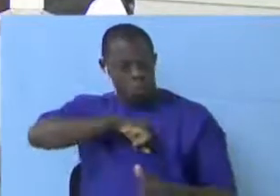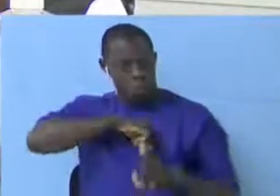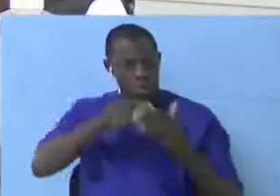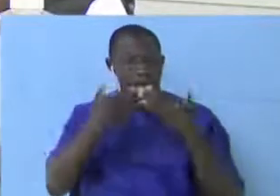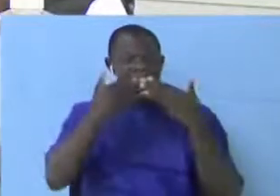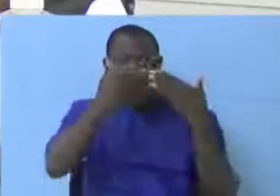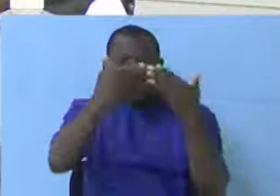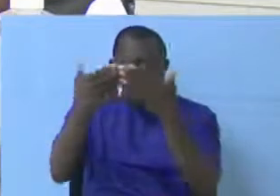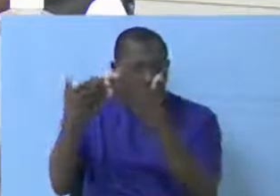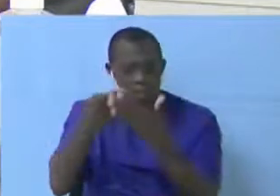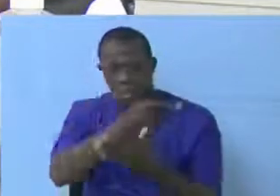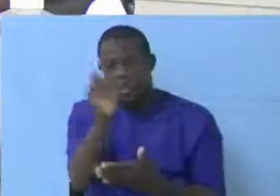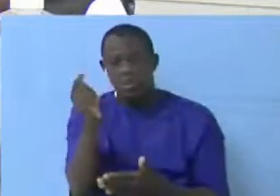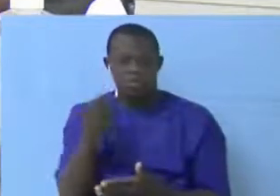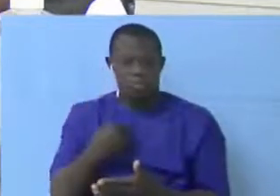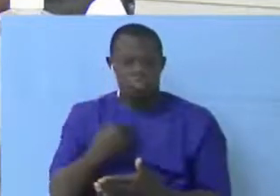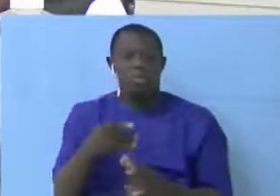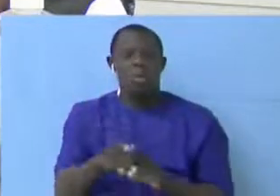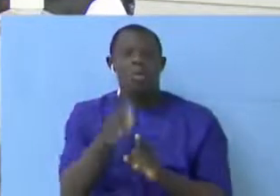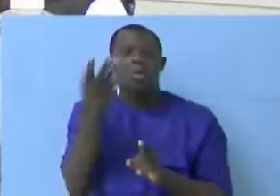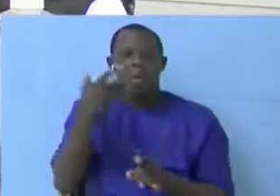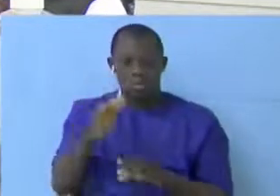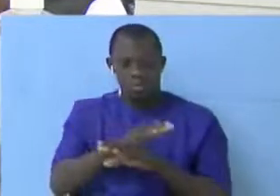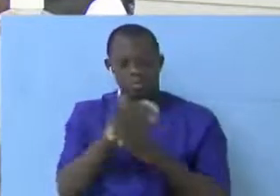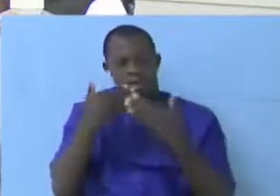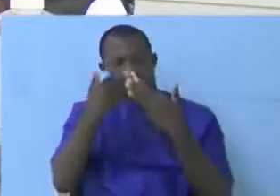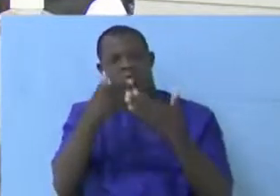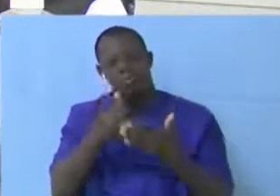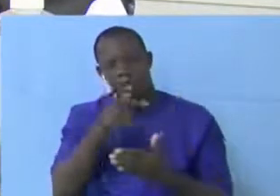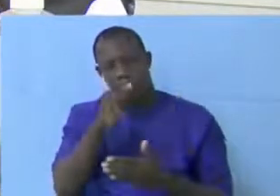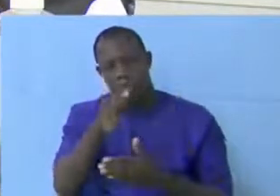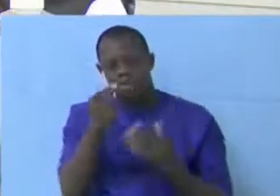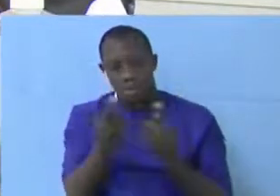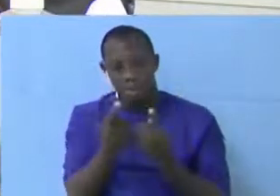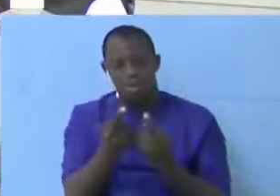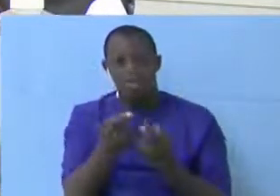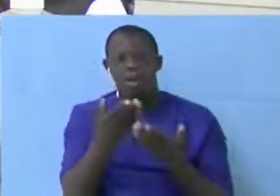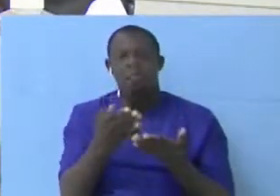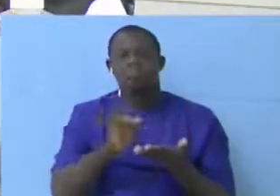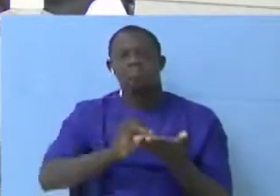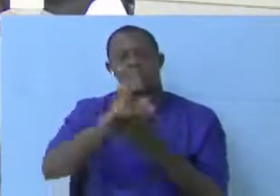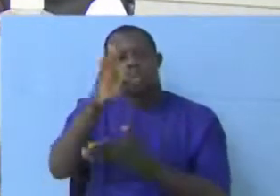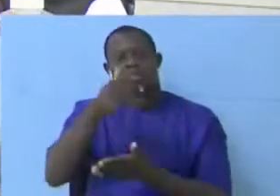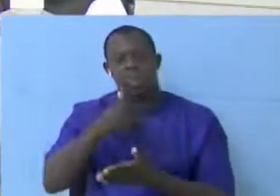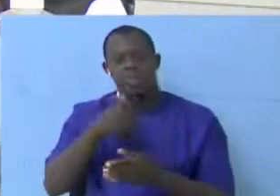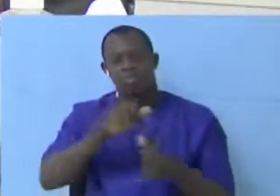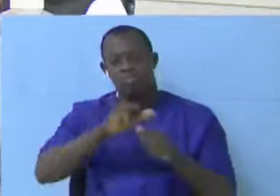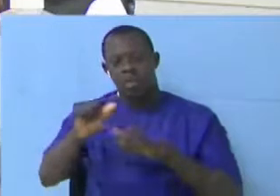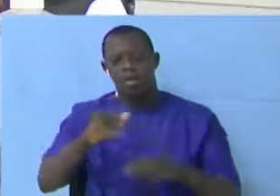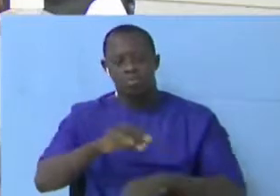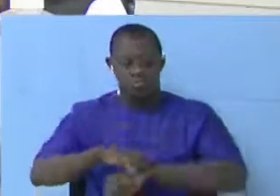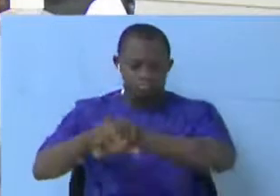And when I was told this, and the instruction was to put him in cells. And